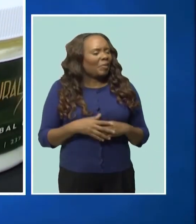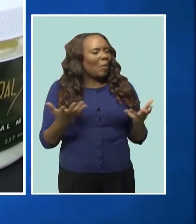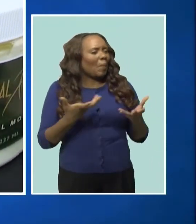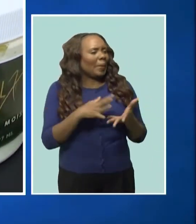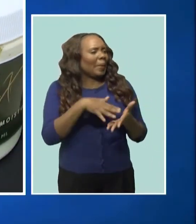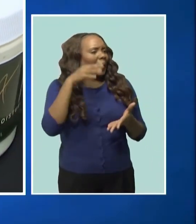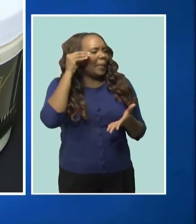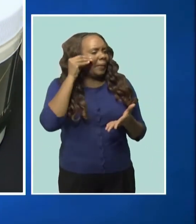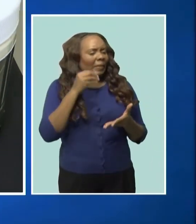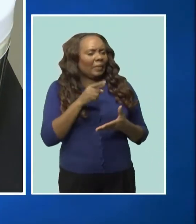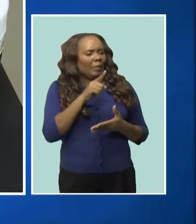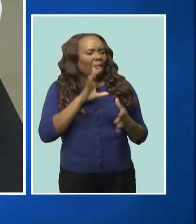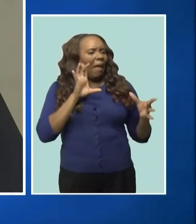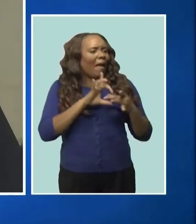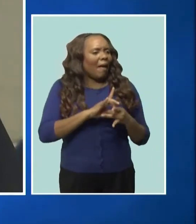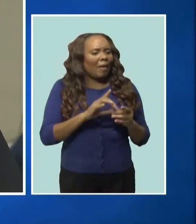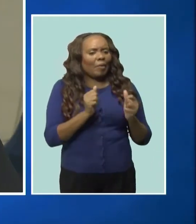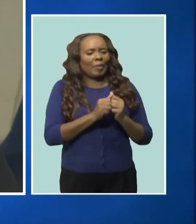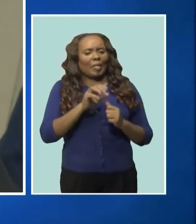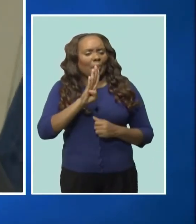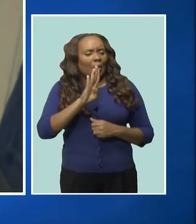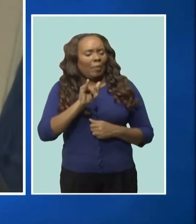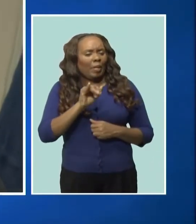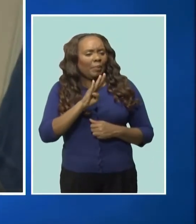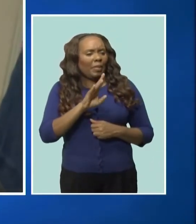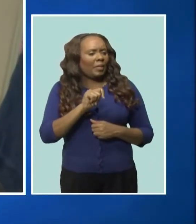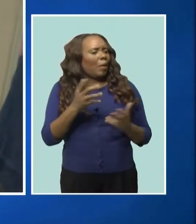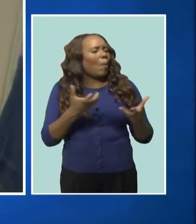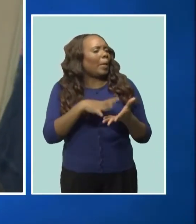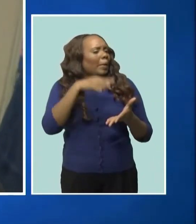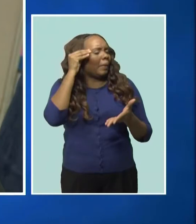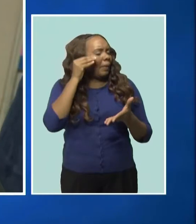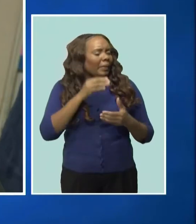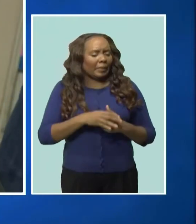learned being associated with the BYBT?